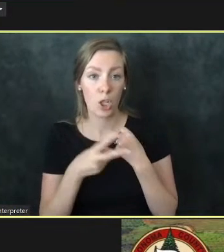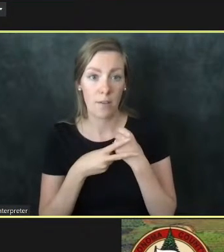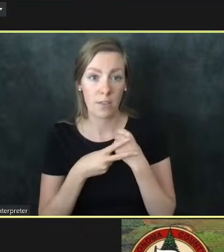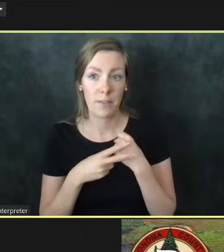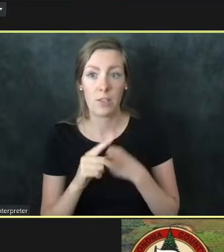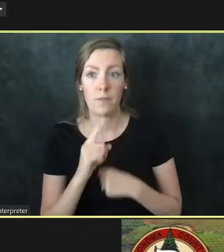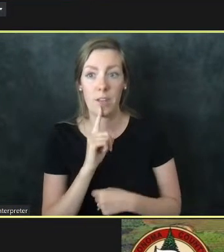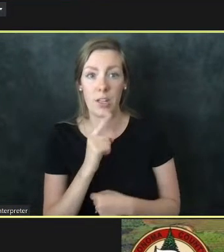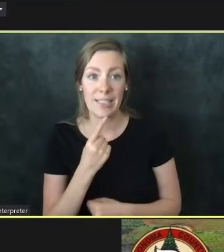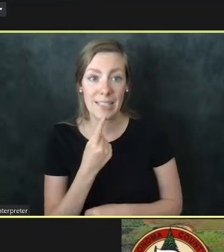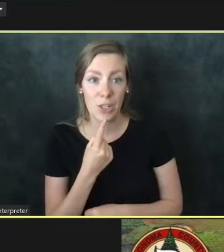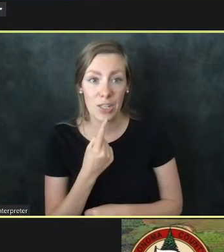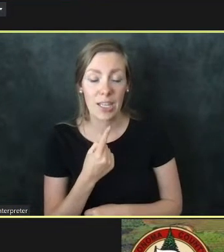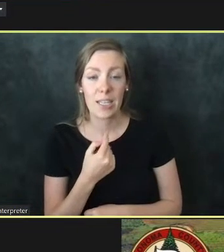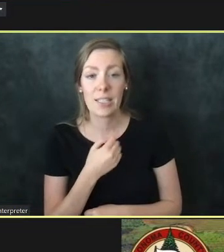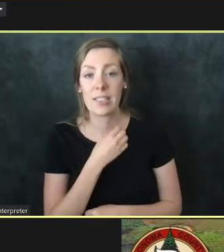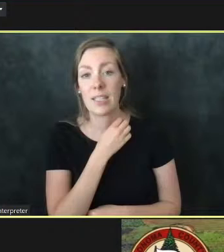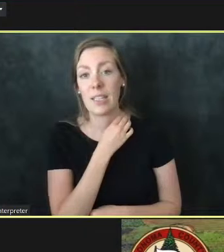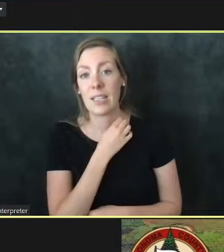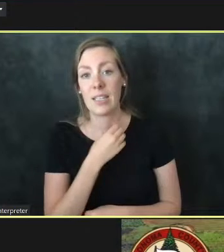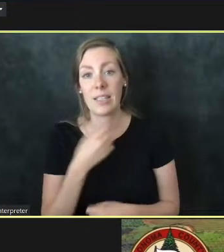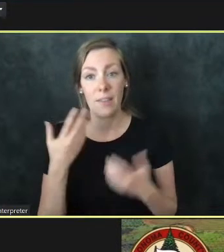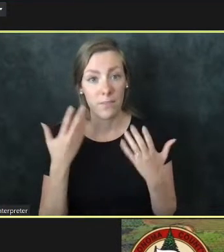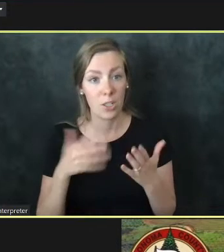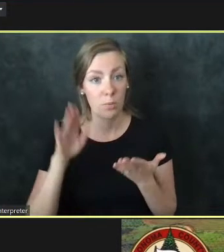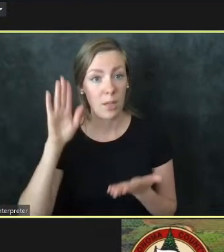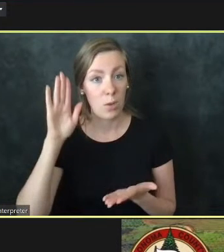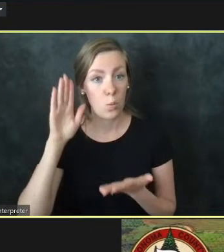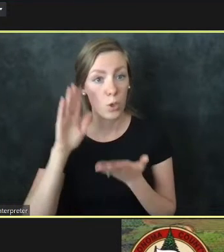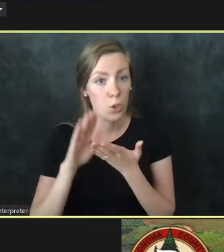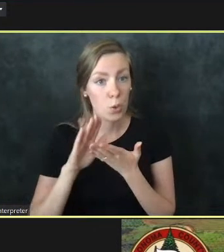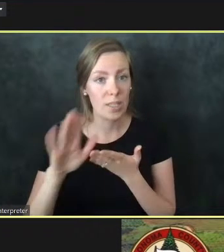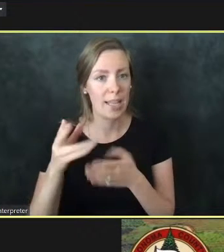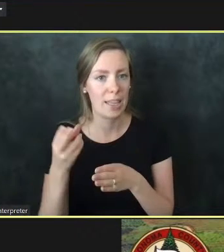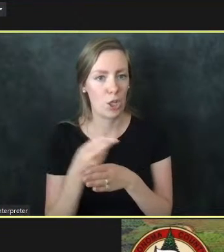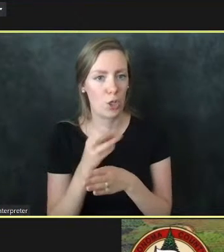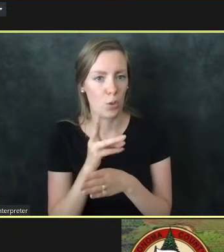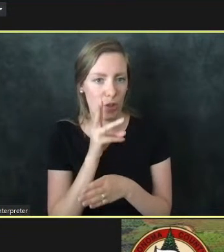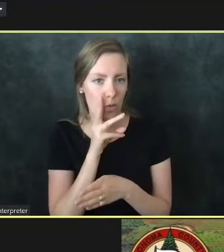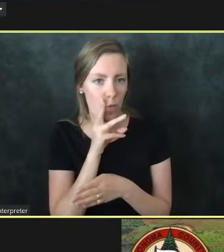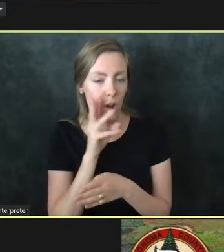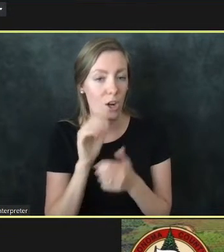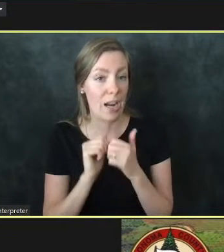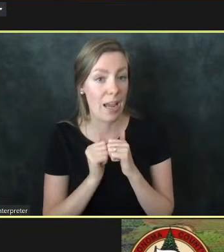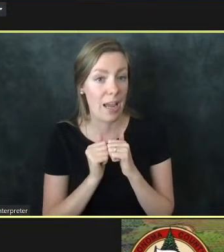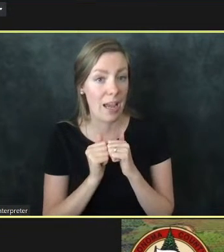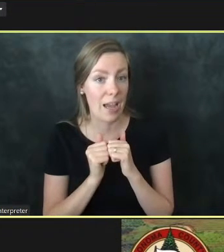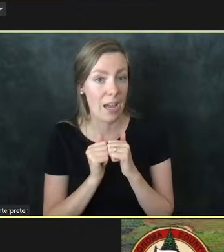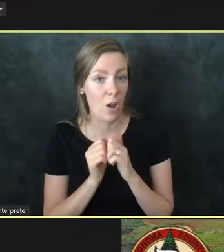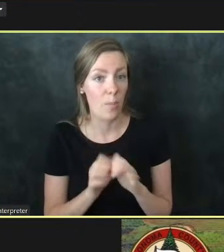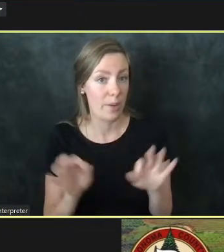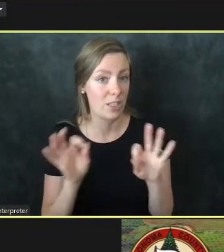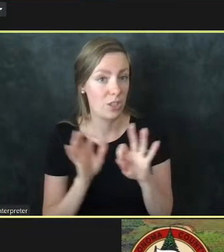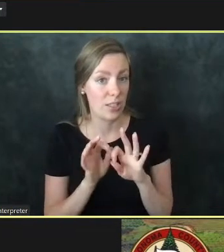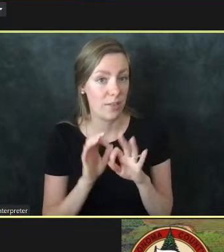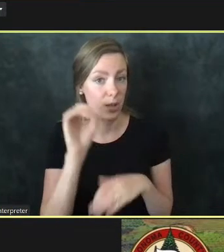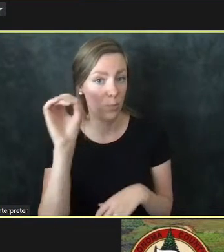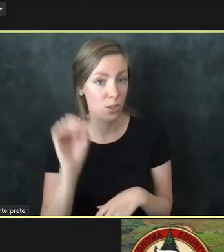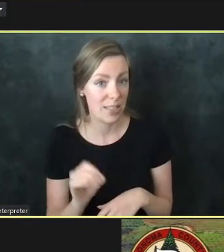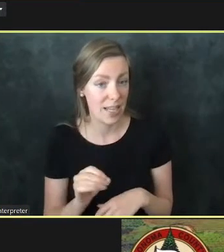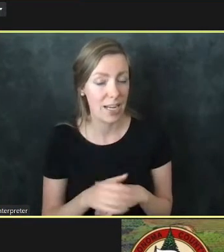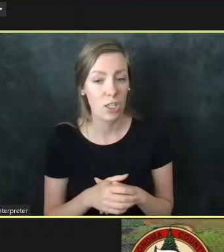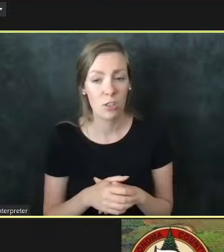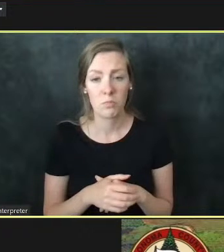estado usando la conservación y están produciendo productos de agua